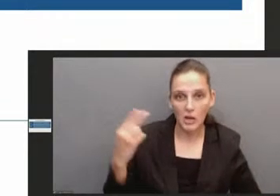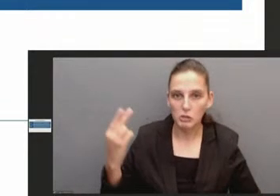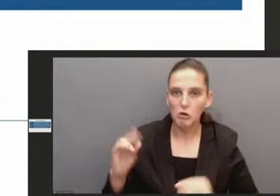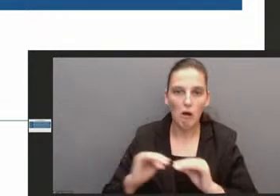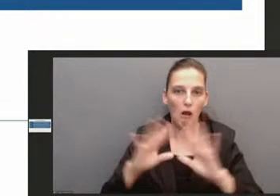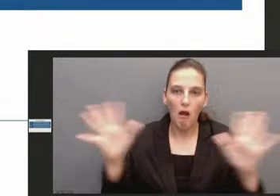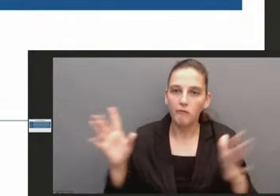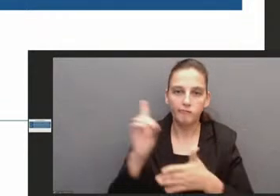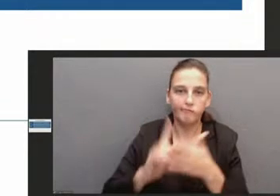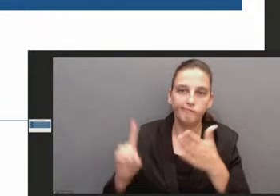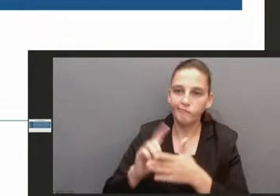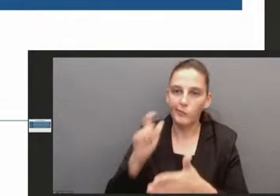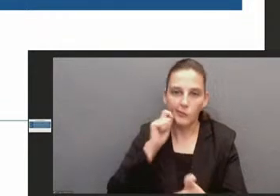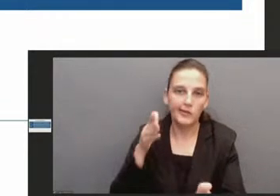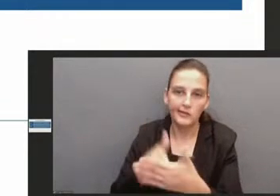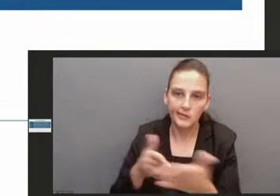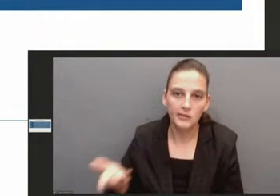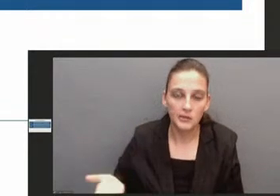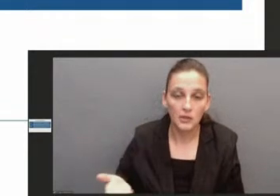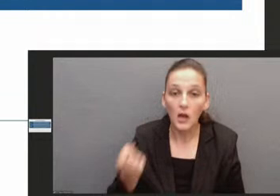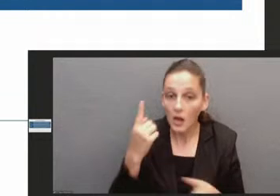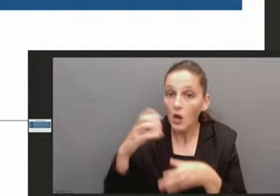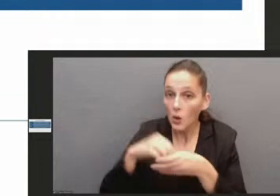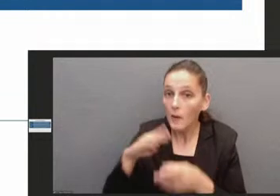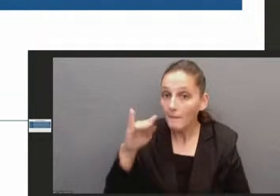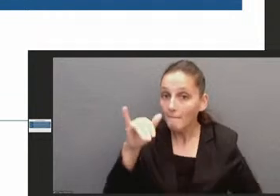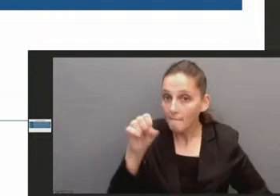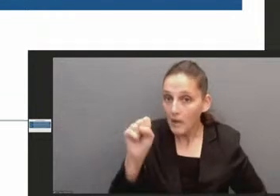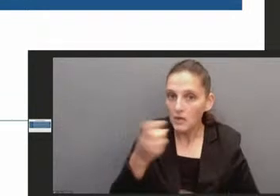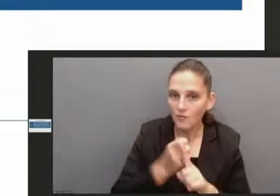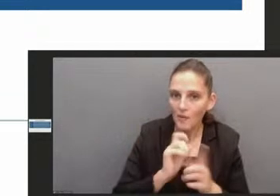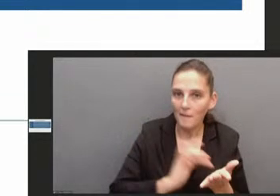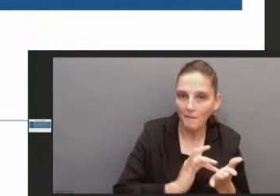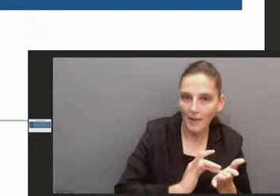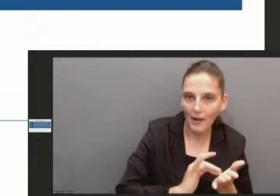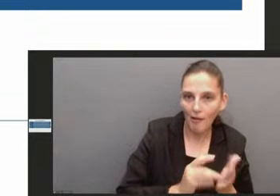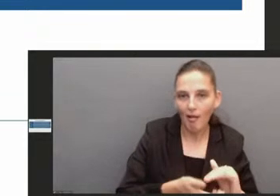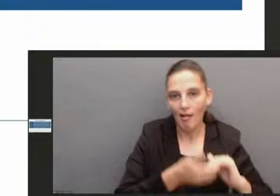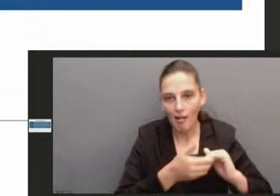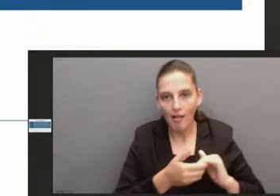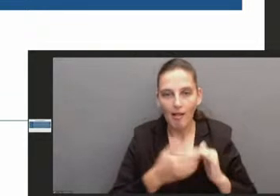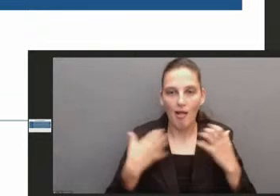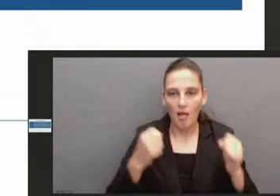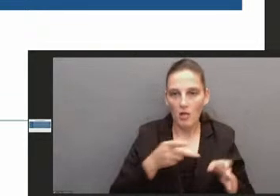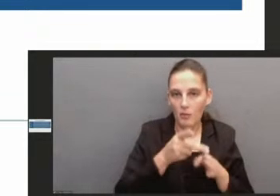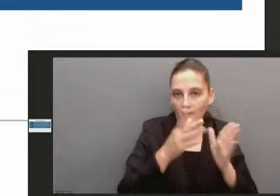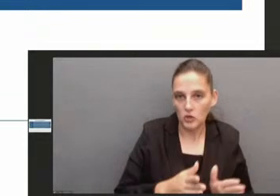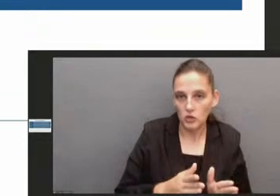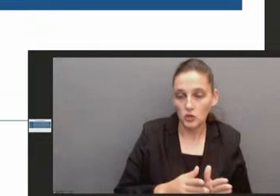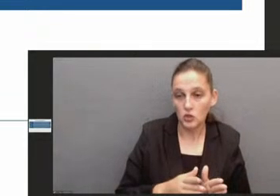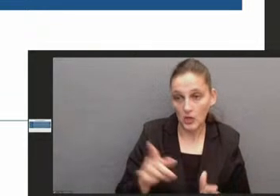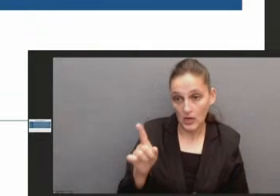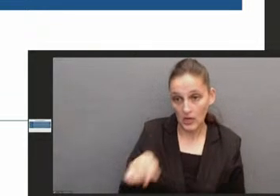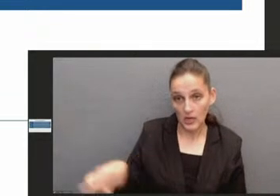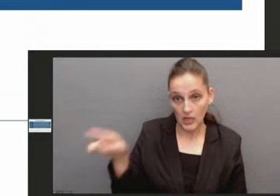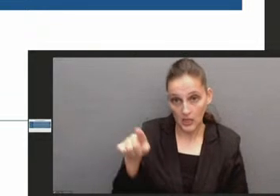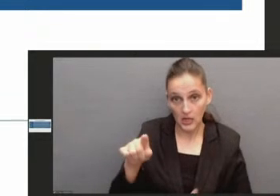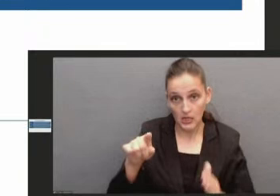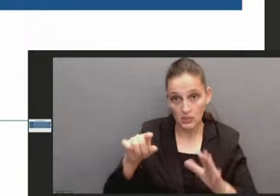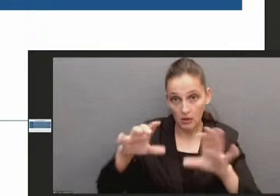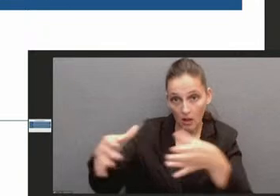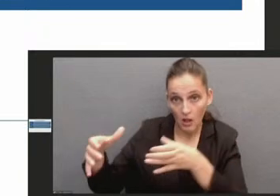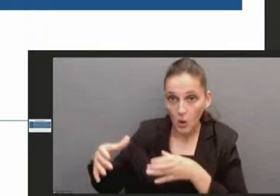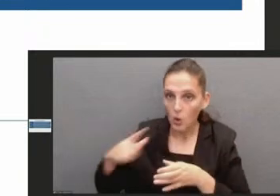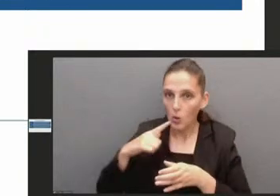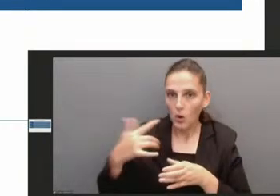want to note, that includes bias amongst medical and allied health professionals. These same populations are at increased risk